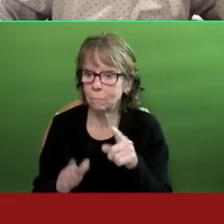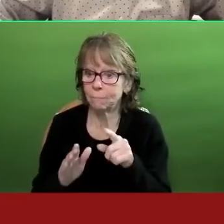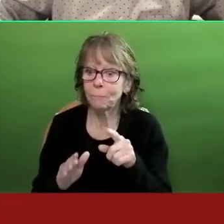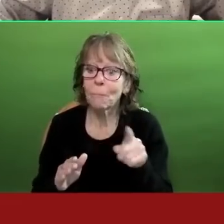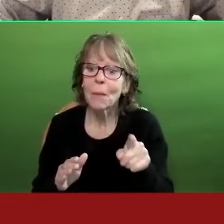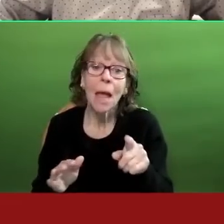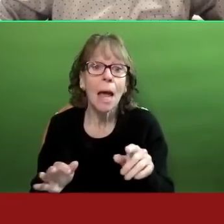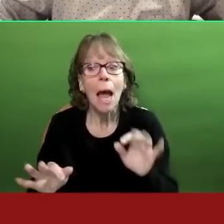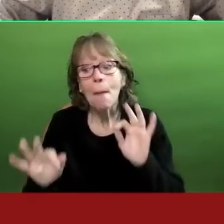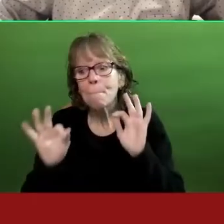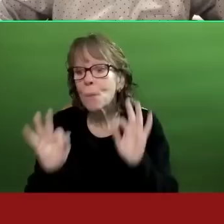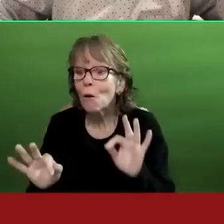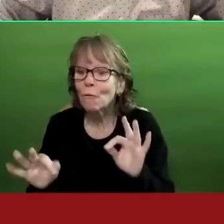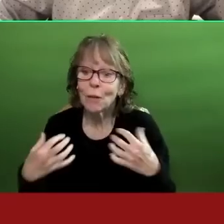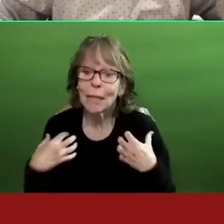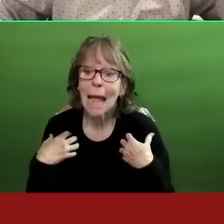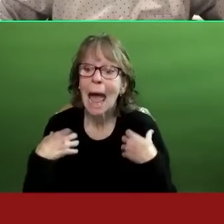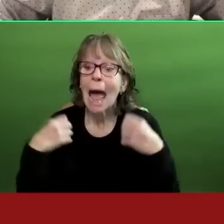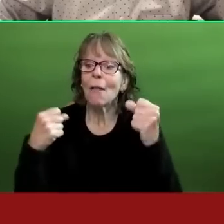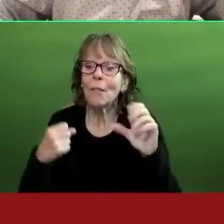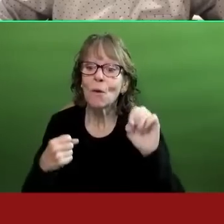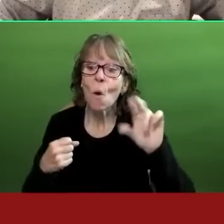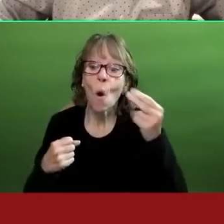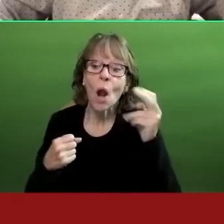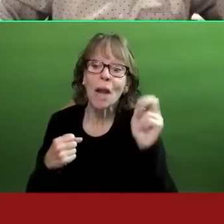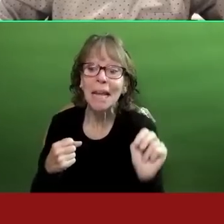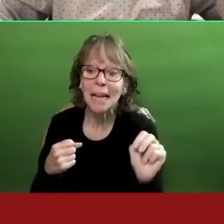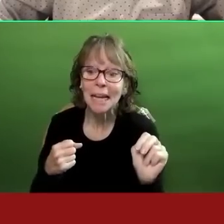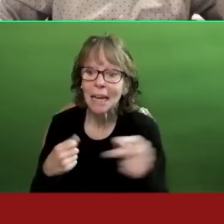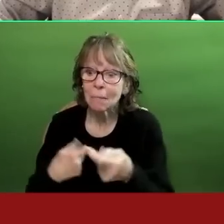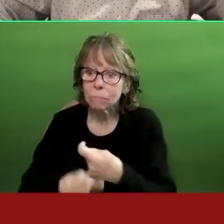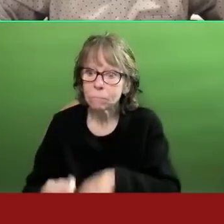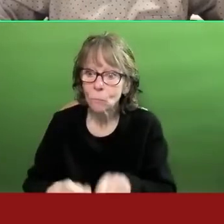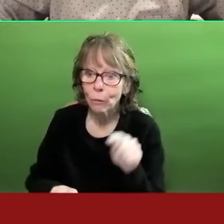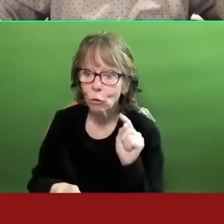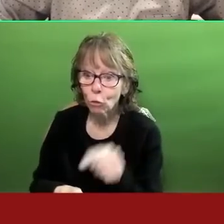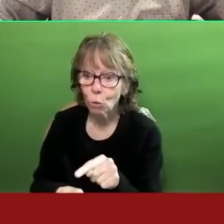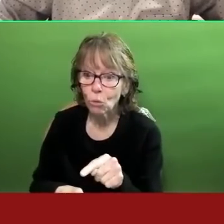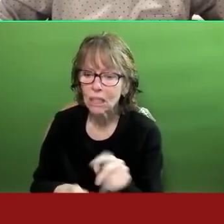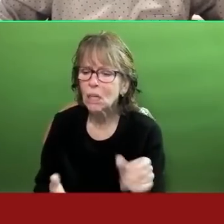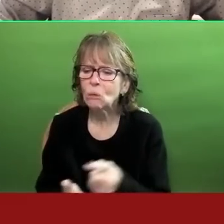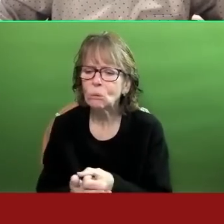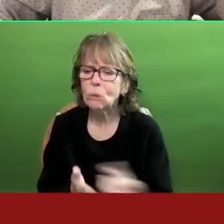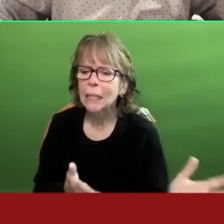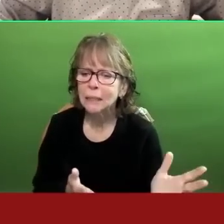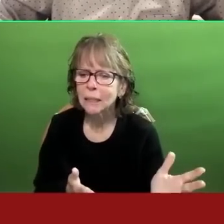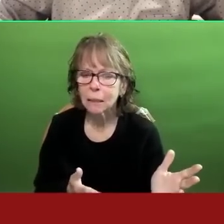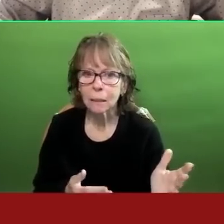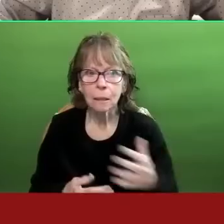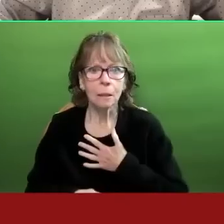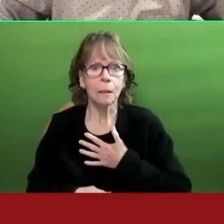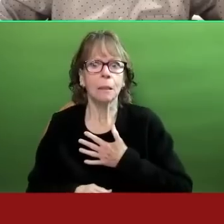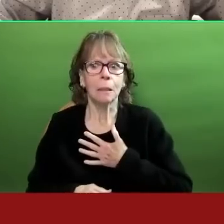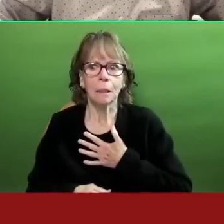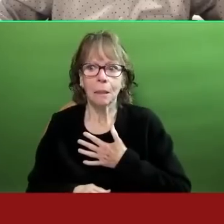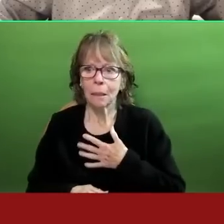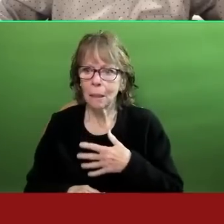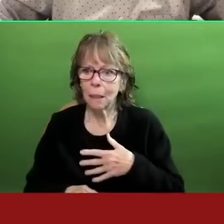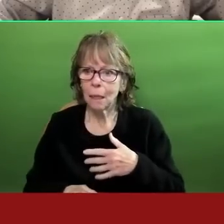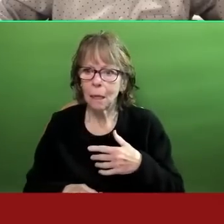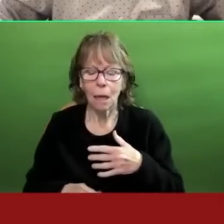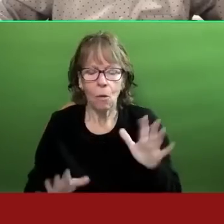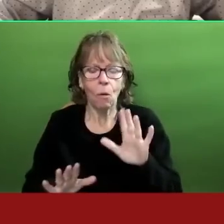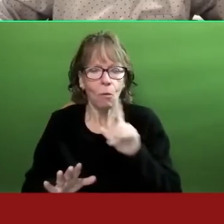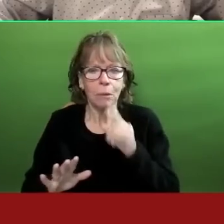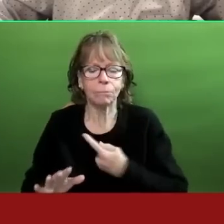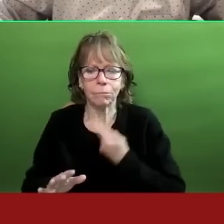perfectly healthy organ had been wasted on you." I'm not angry at my team. I am a researcher as well.